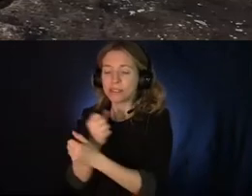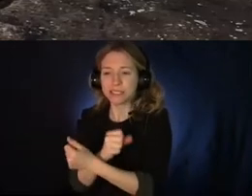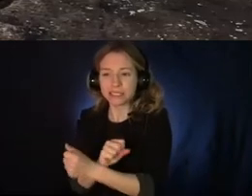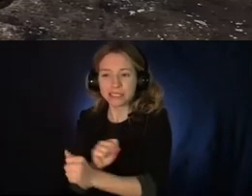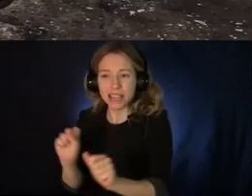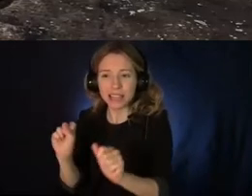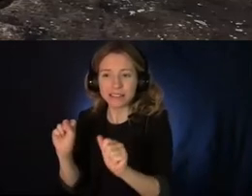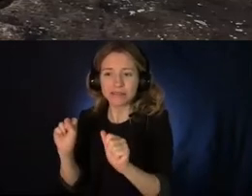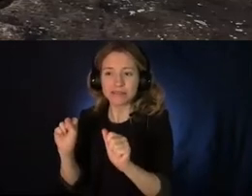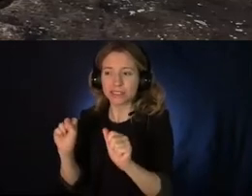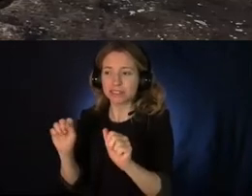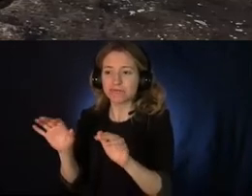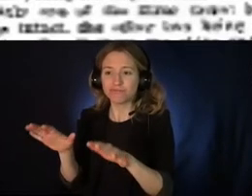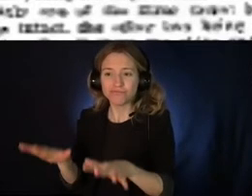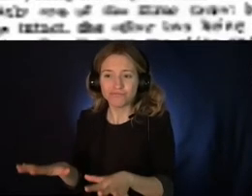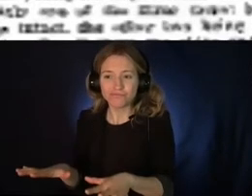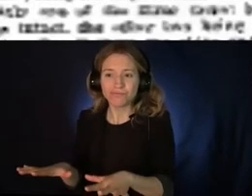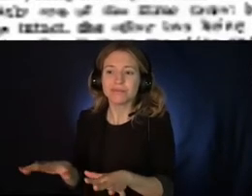Next slide.